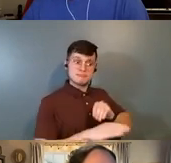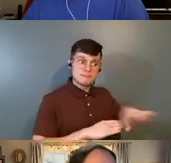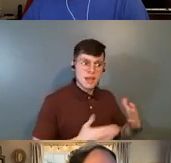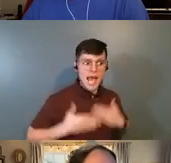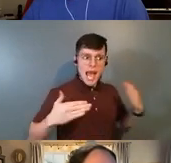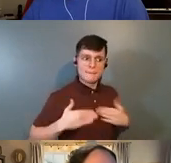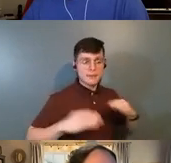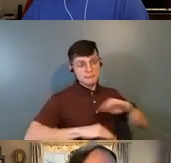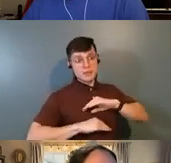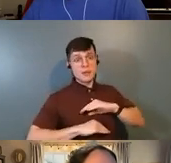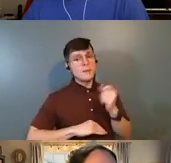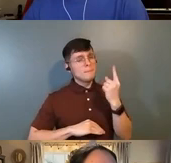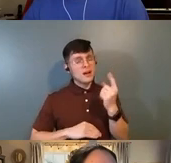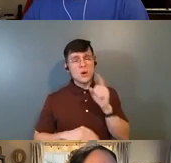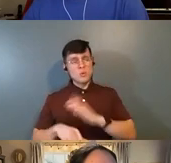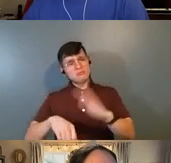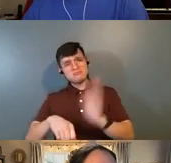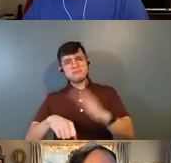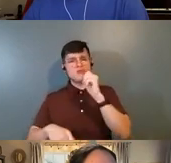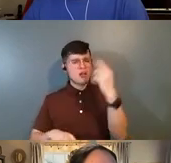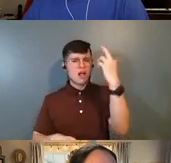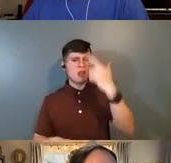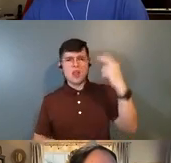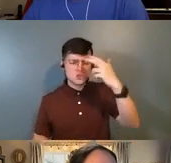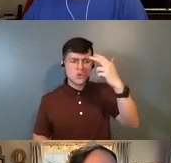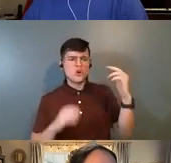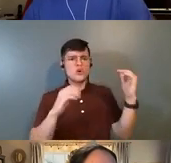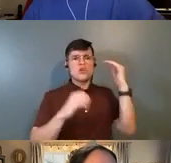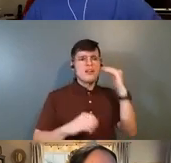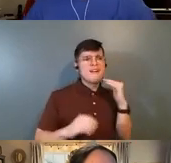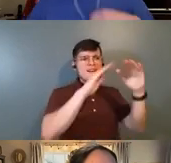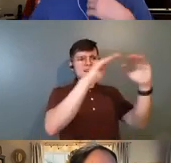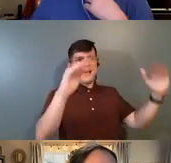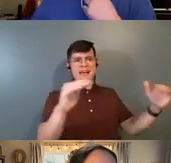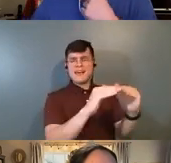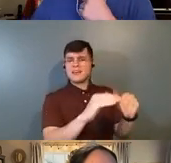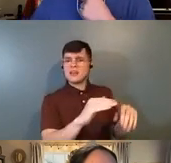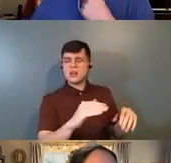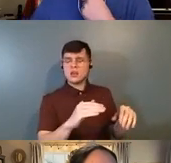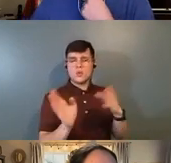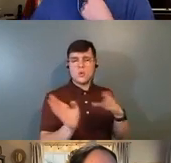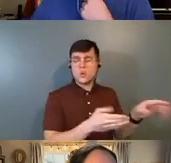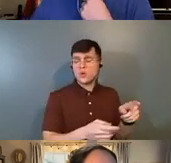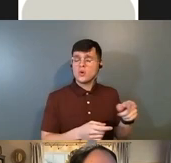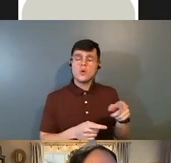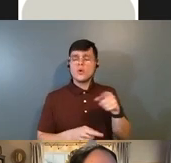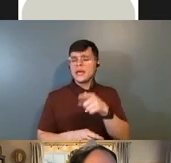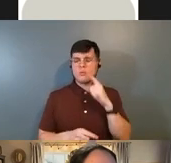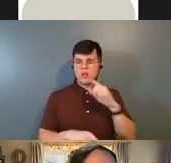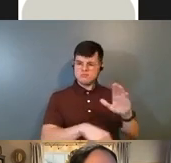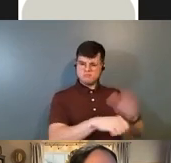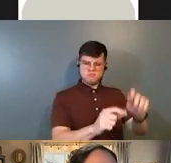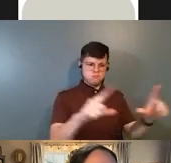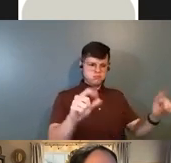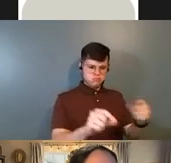someone will flag that for illogical heading order. And they'll say that, your font size, you're trying to make a